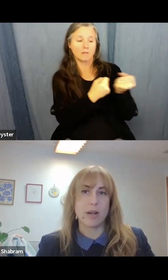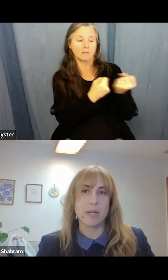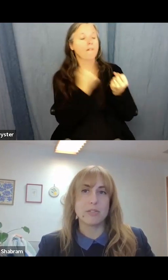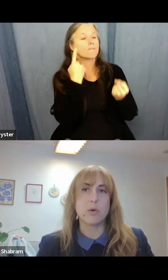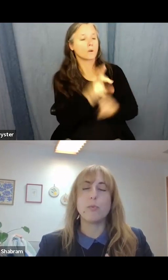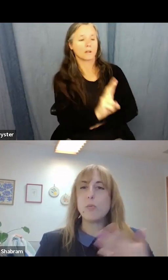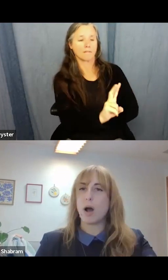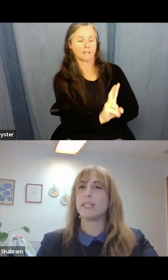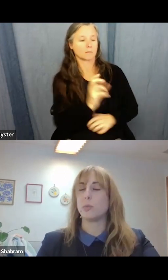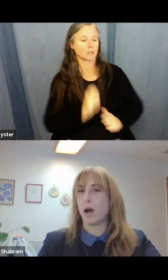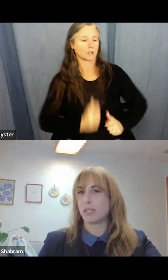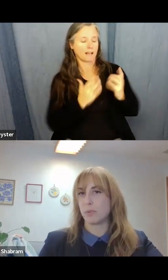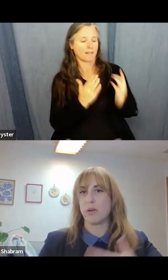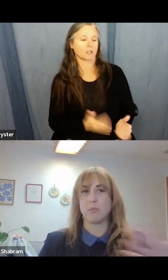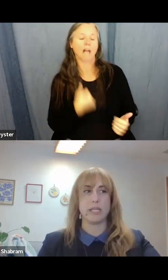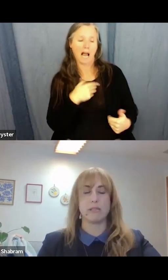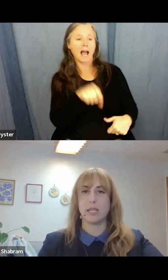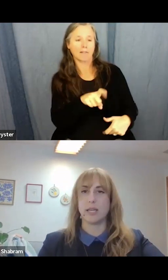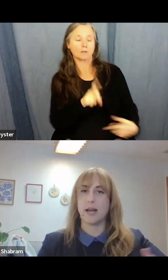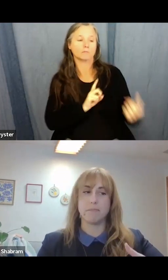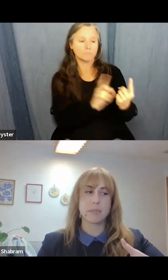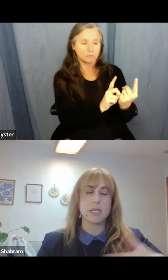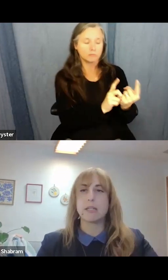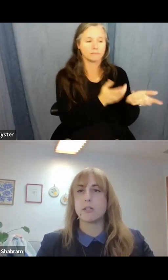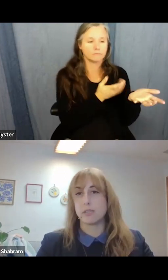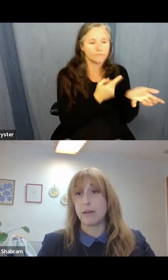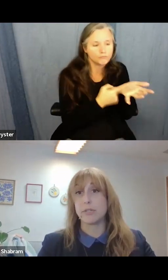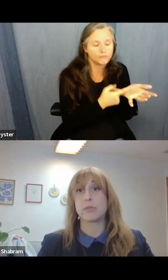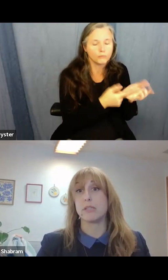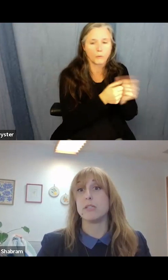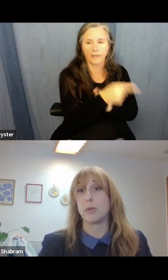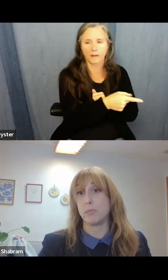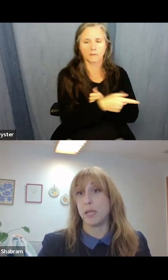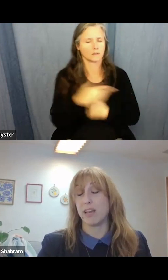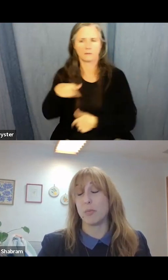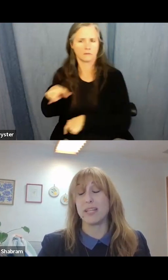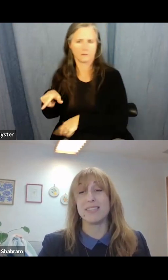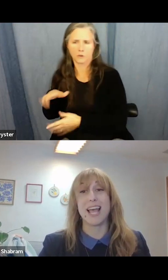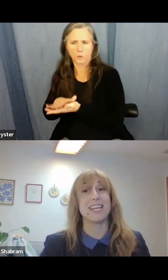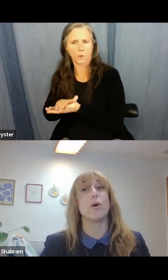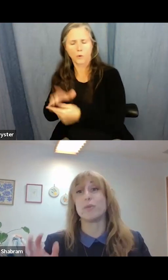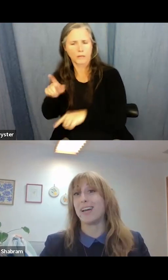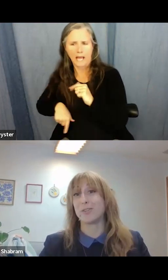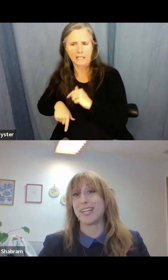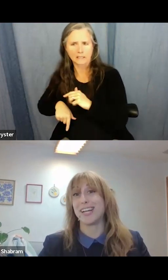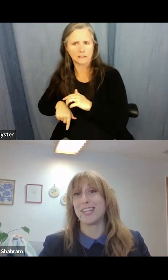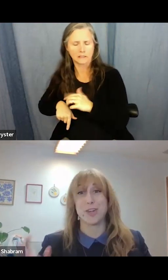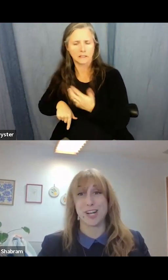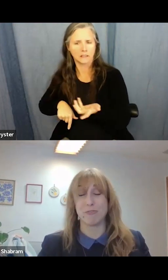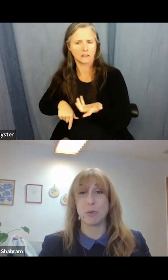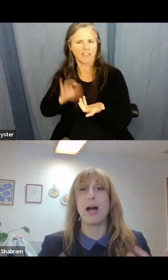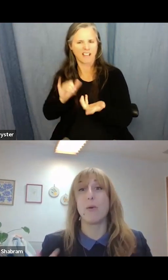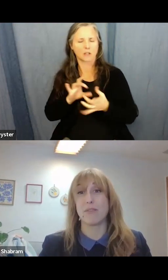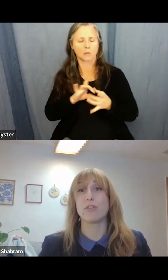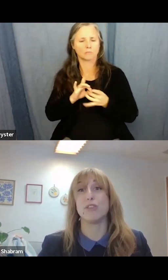that requirement. So if we walk into a hospital and we see clinical staff who's resistant to us being there, we can say, you know, I really understand that you're